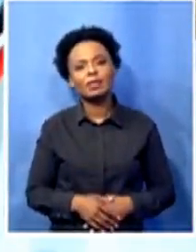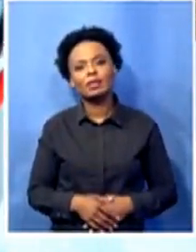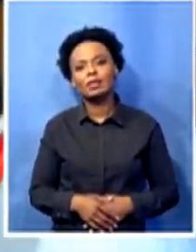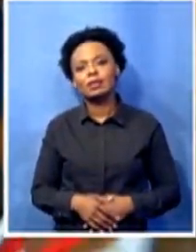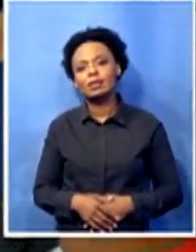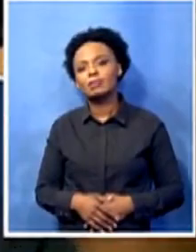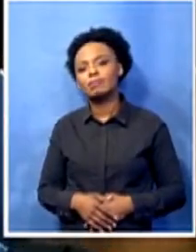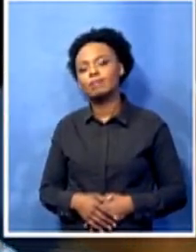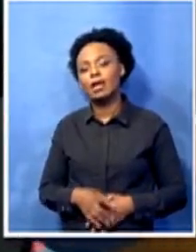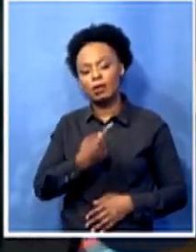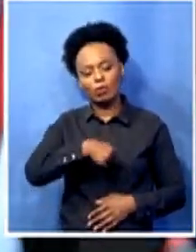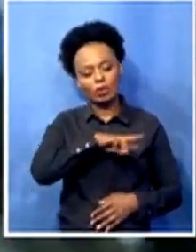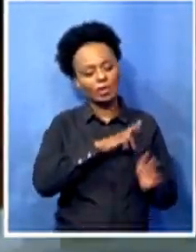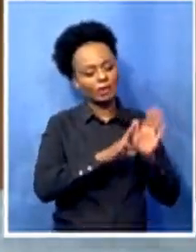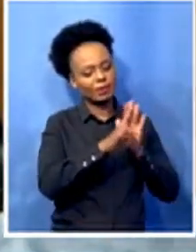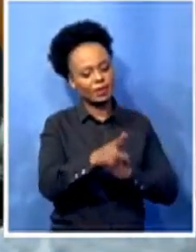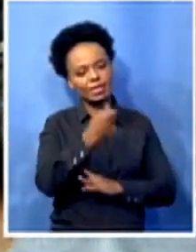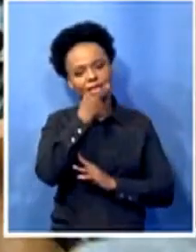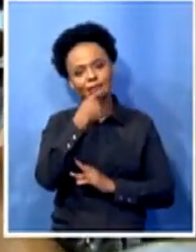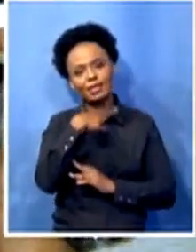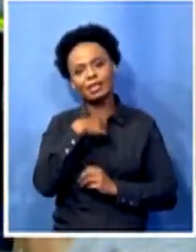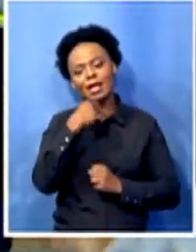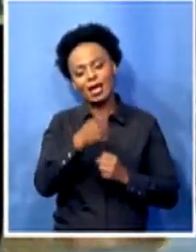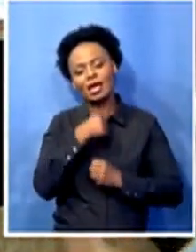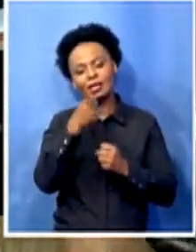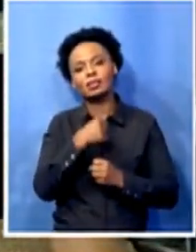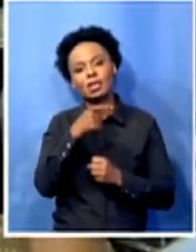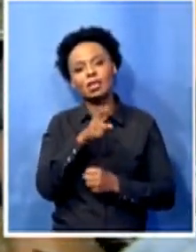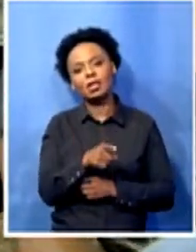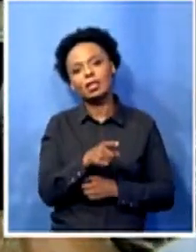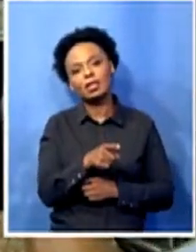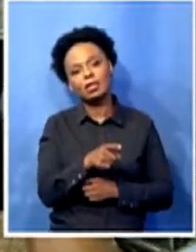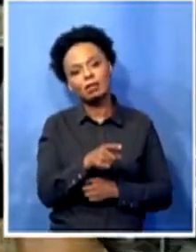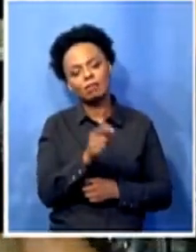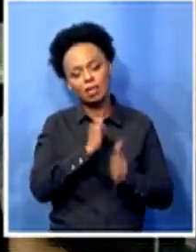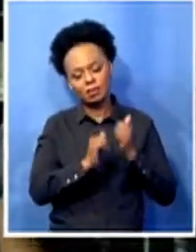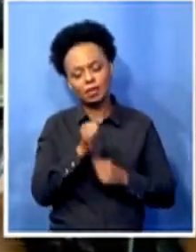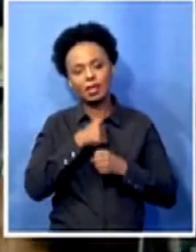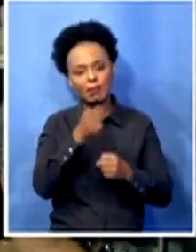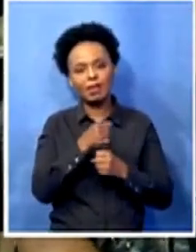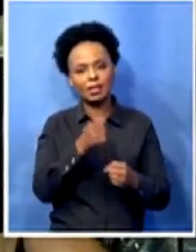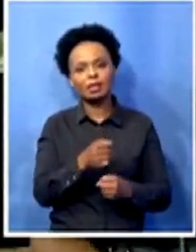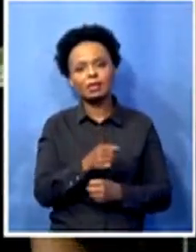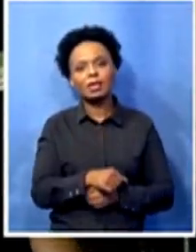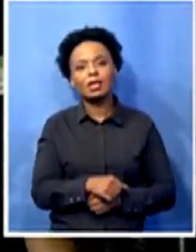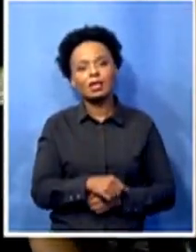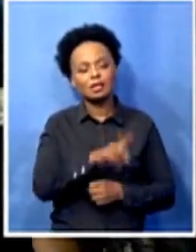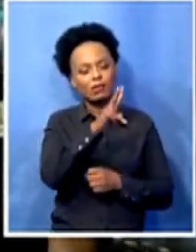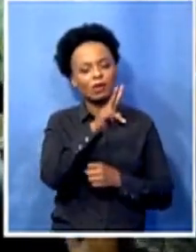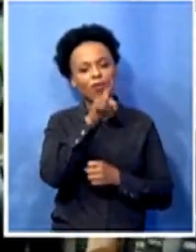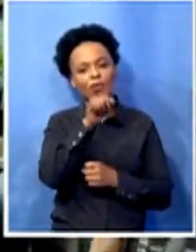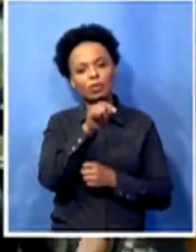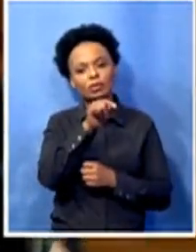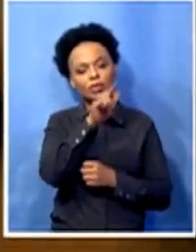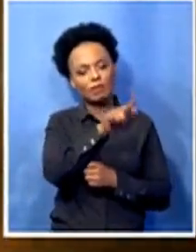Campaign, on behalf of 7.8 million people living with HIV in South Africa, on behalf of more